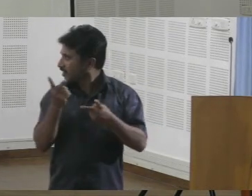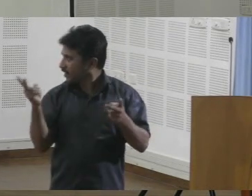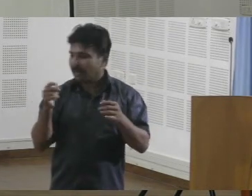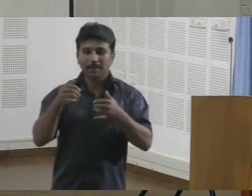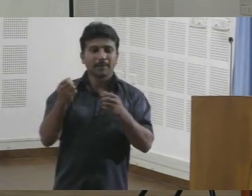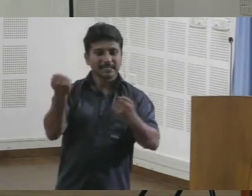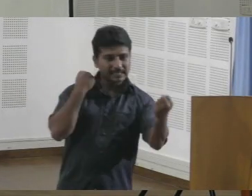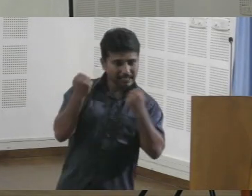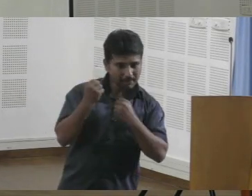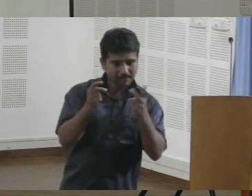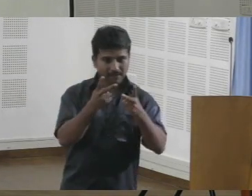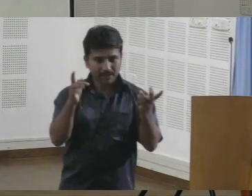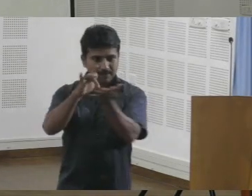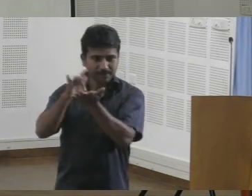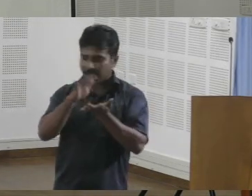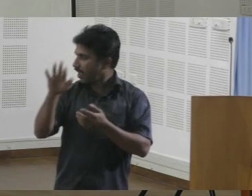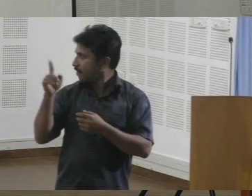here.